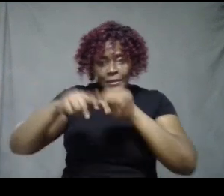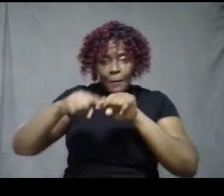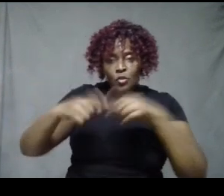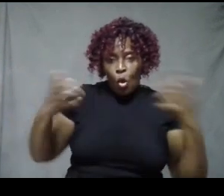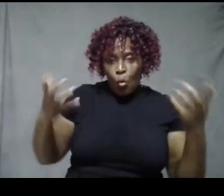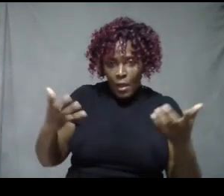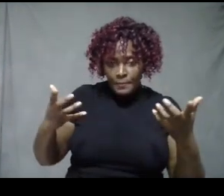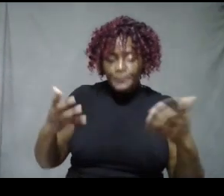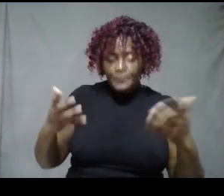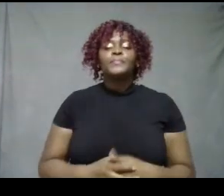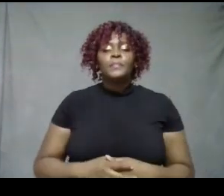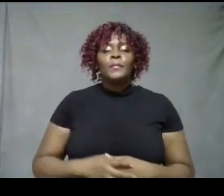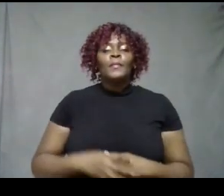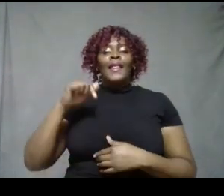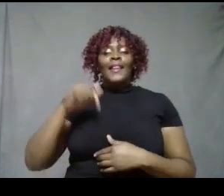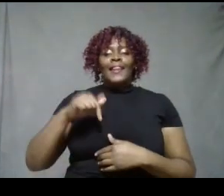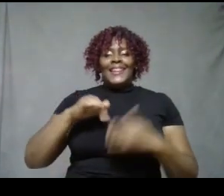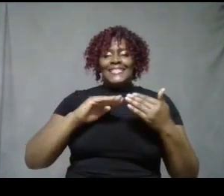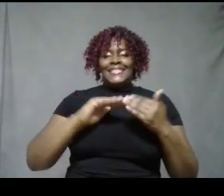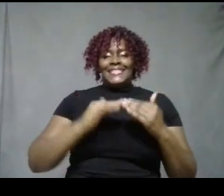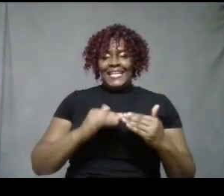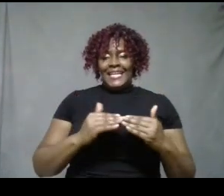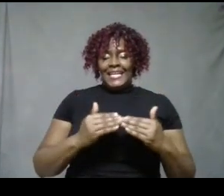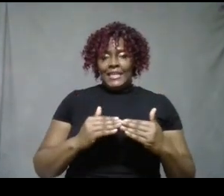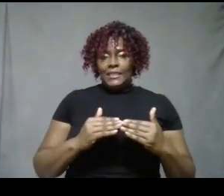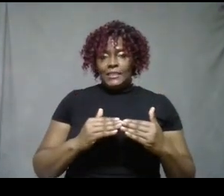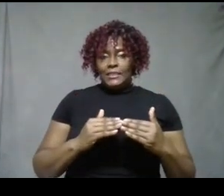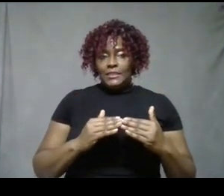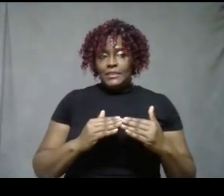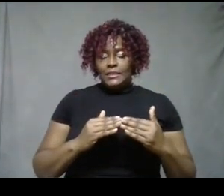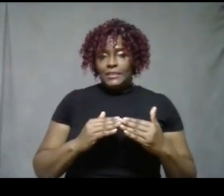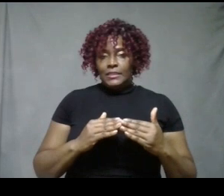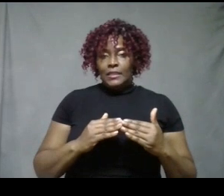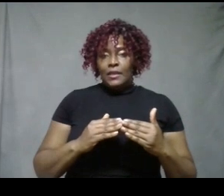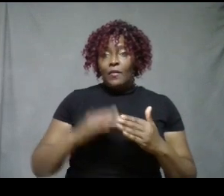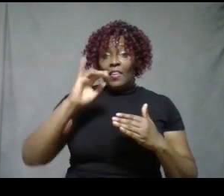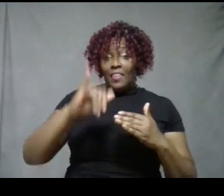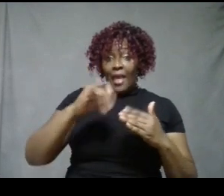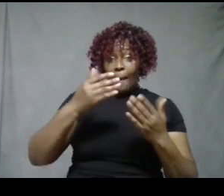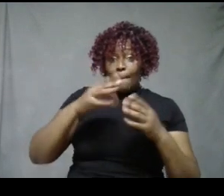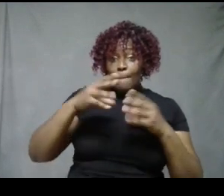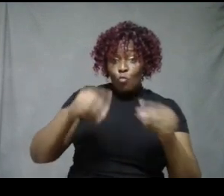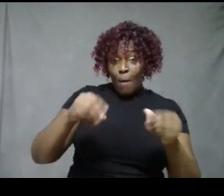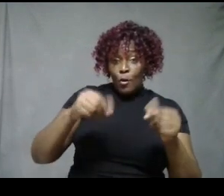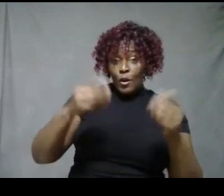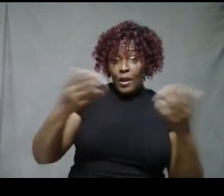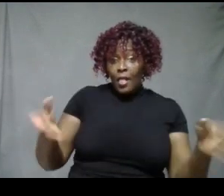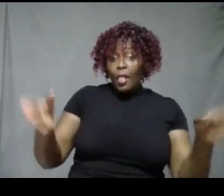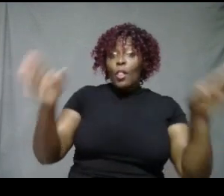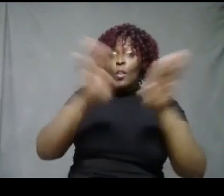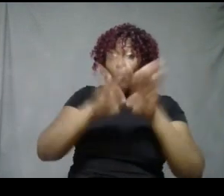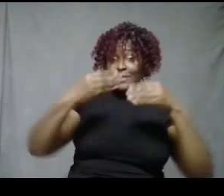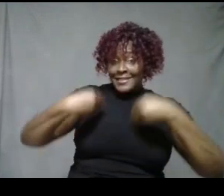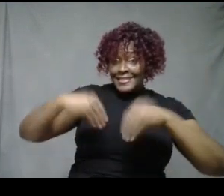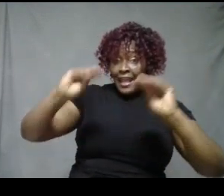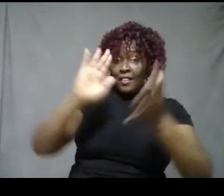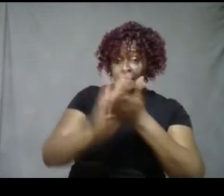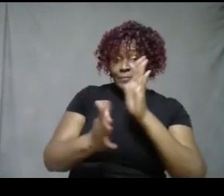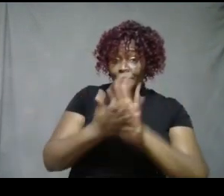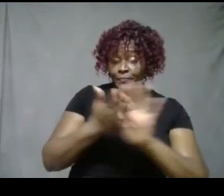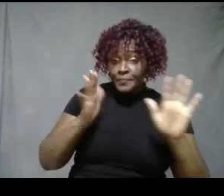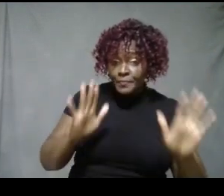The city, upon the closing of the property, at the closing of that sale, the city would